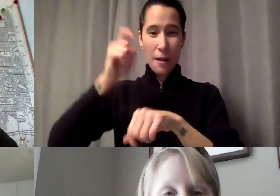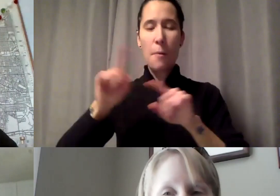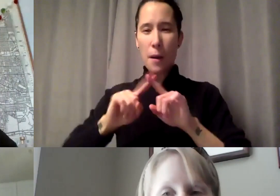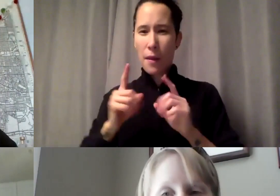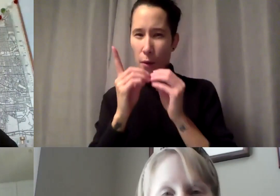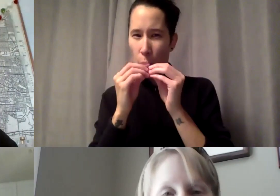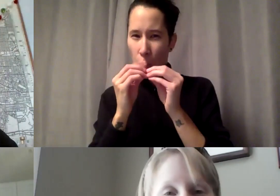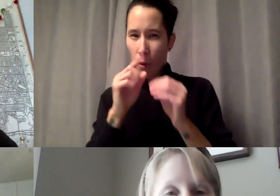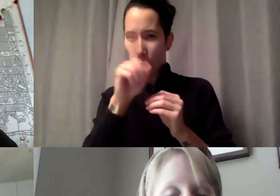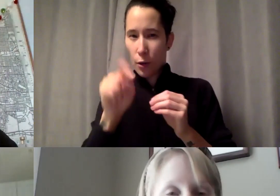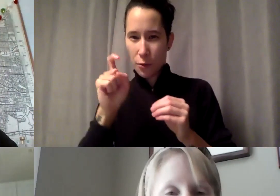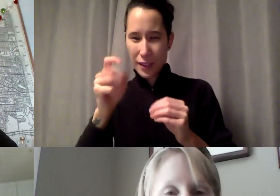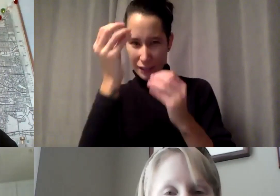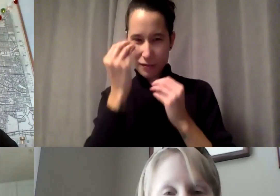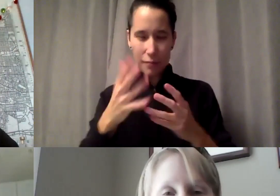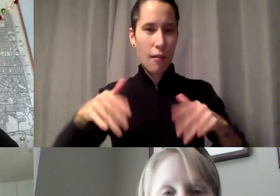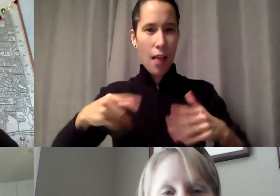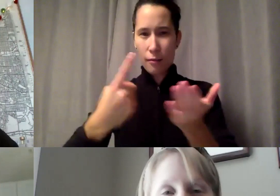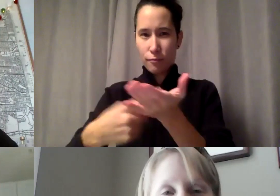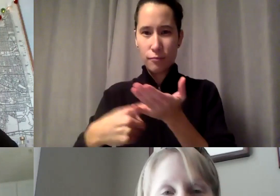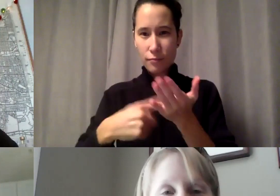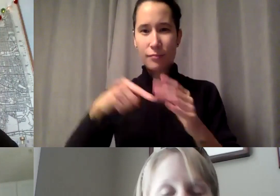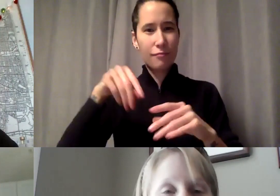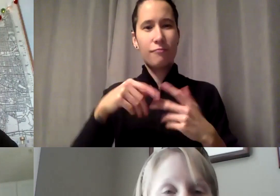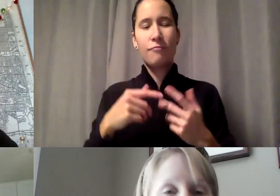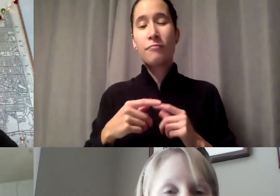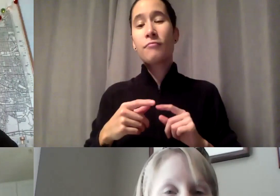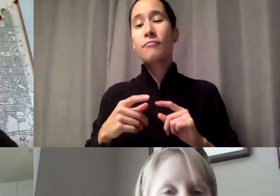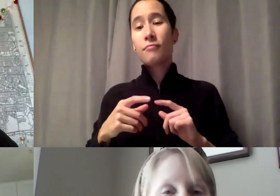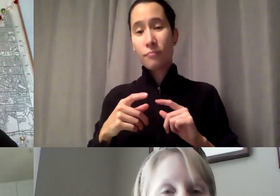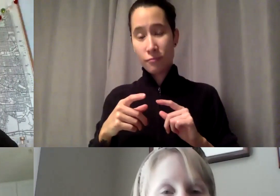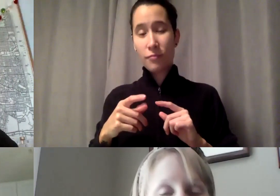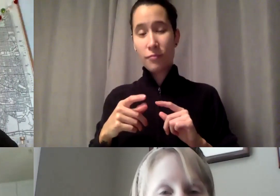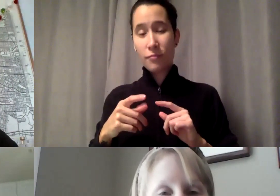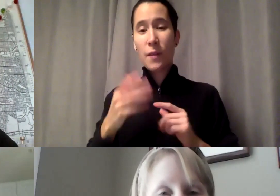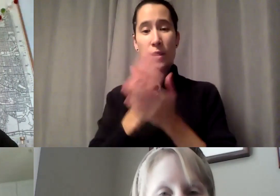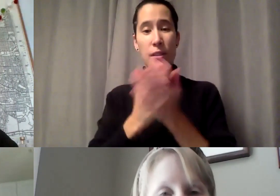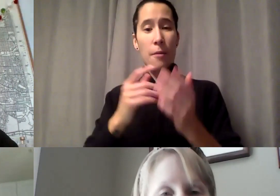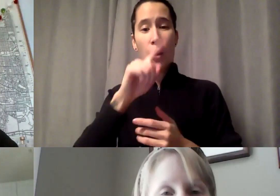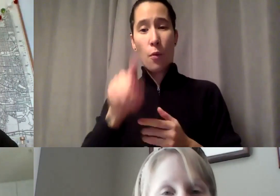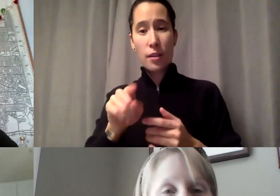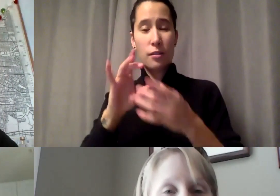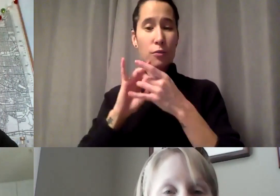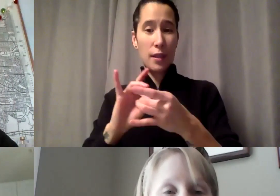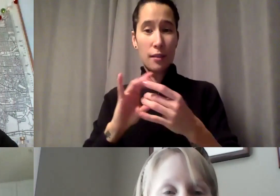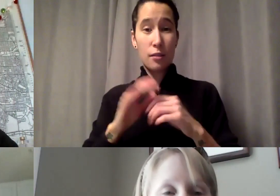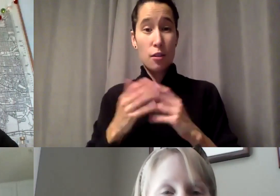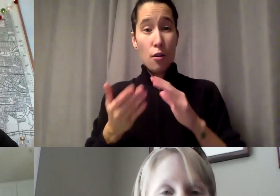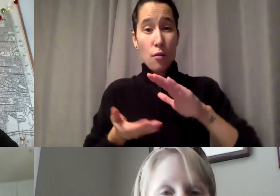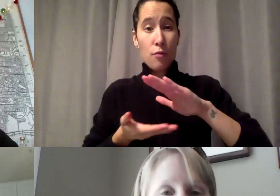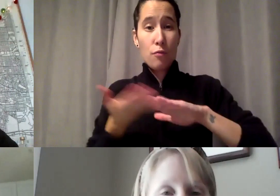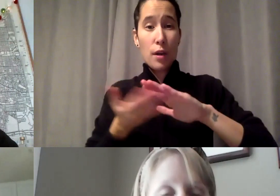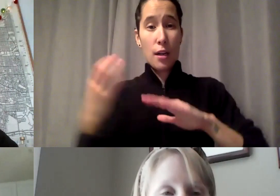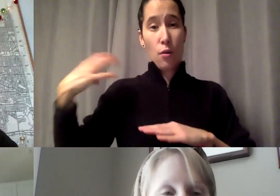that we should address, and we haven't talked about it at all on this call, but there was some questions around the ability to run a coaching